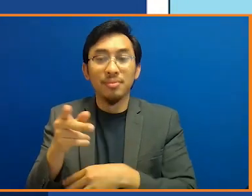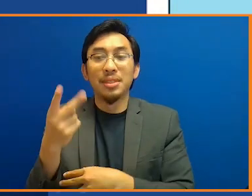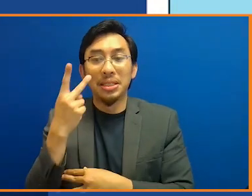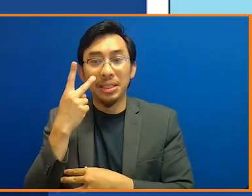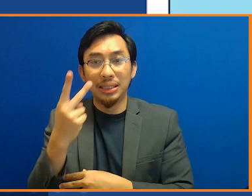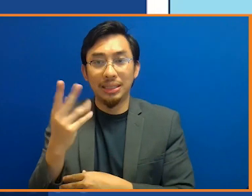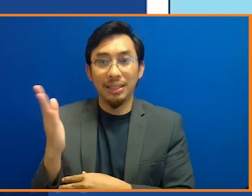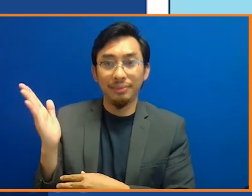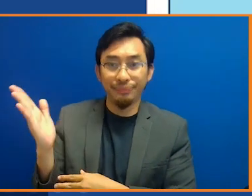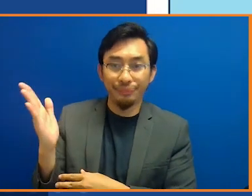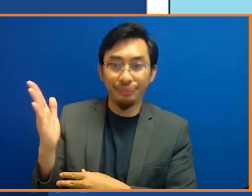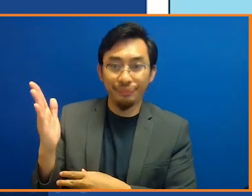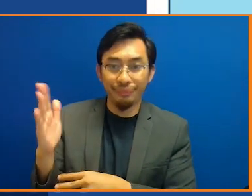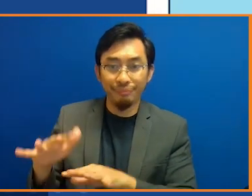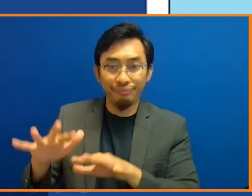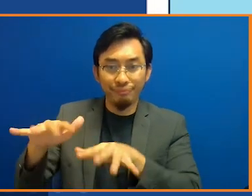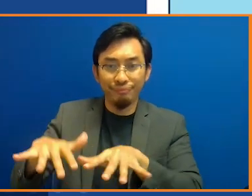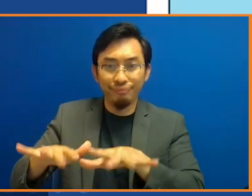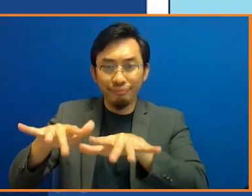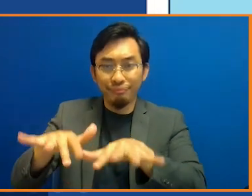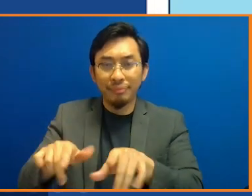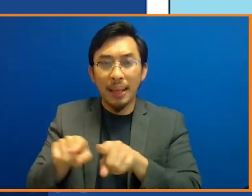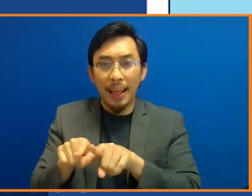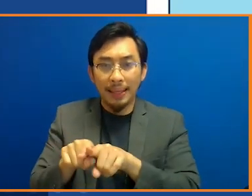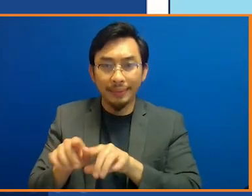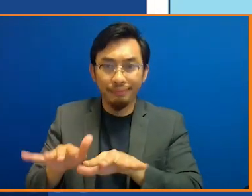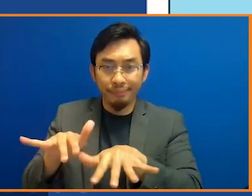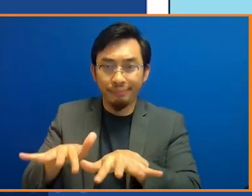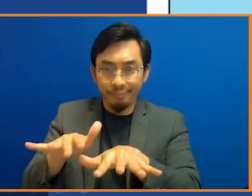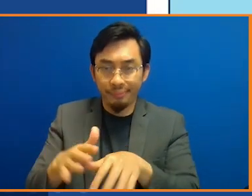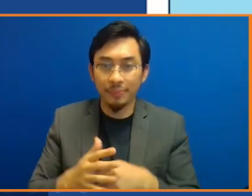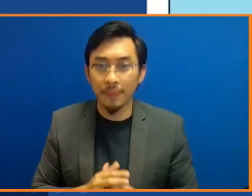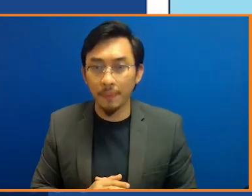Although we have artificial coastline over here with the sea dike